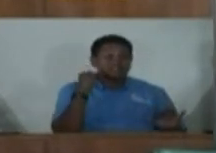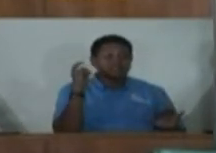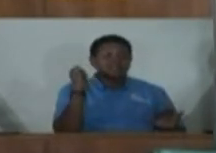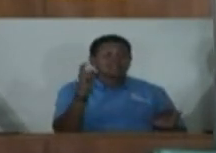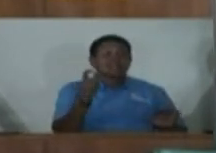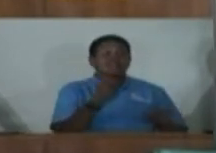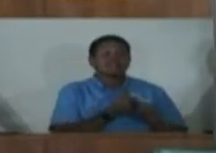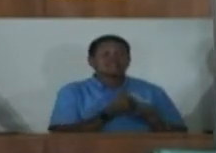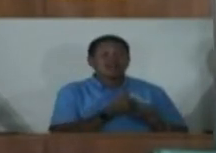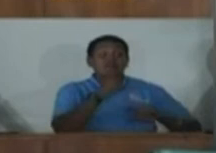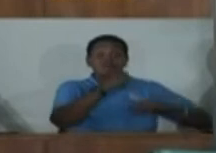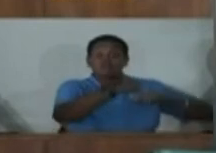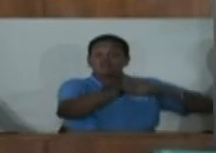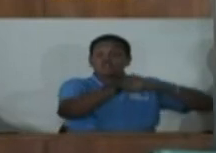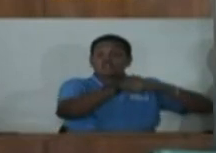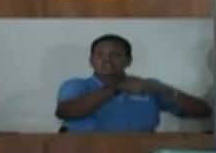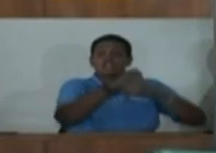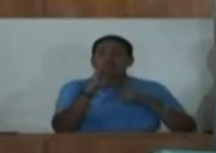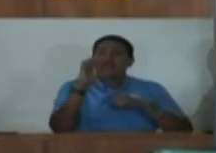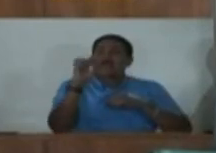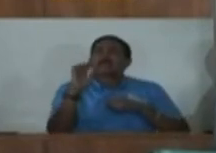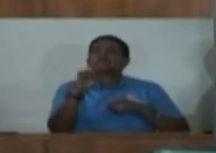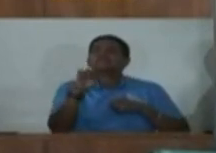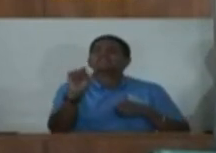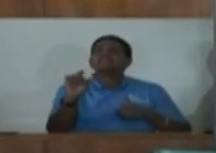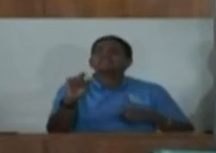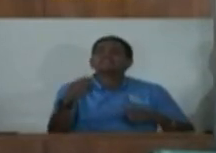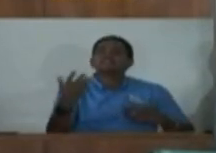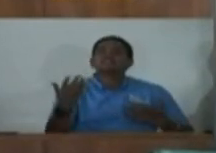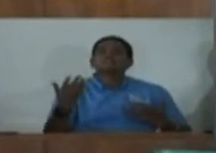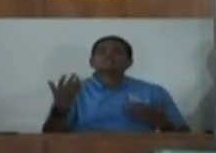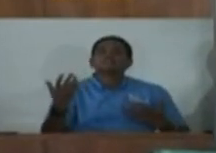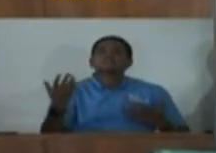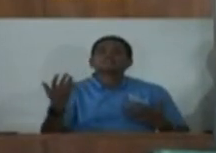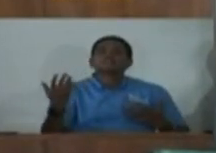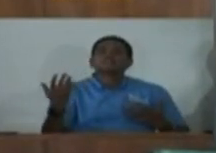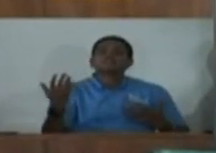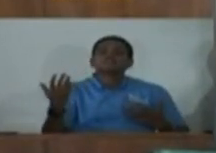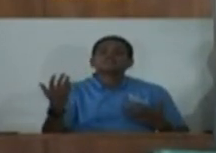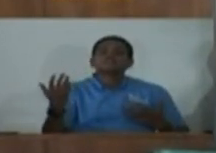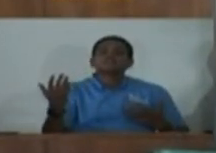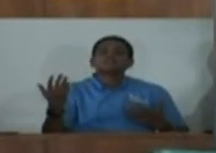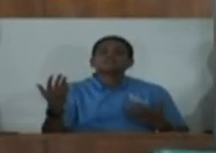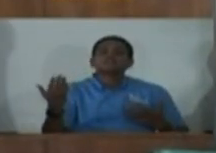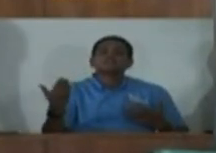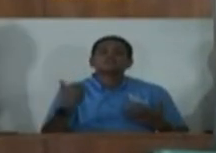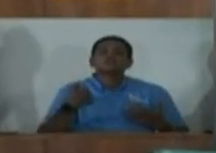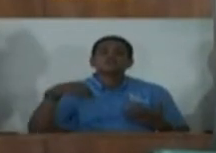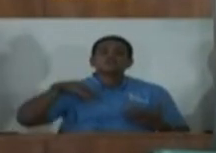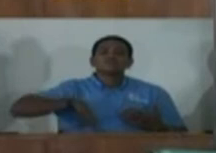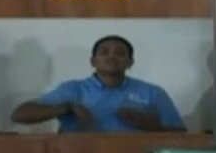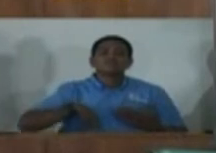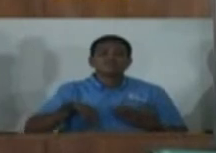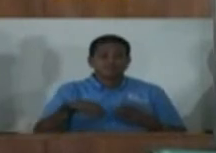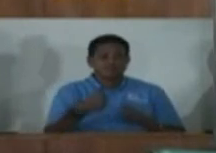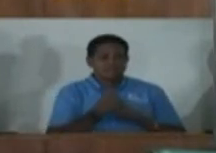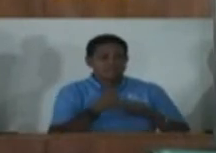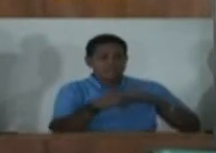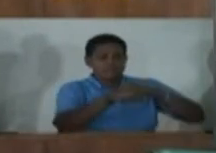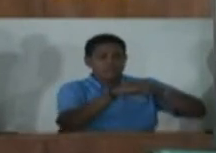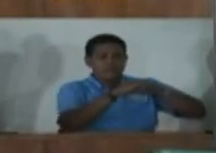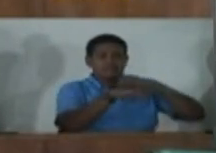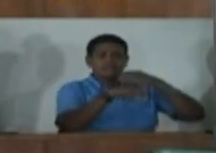distinctive edge and the protection that they need to have gain market access and to